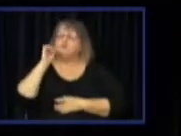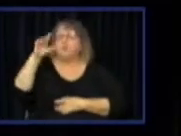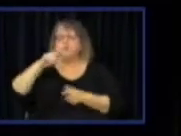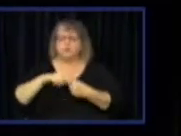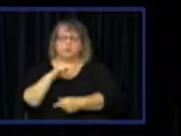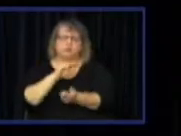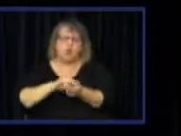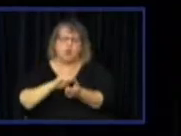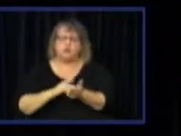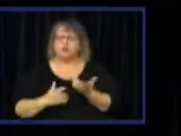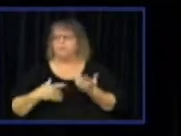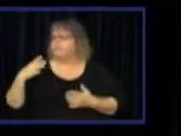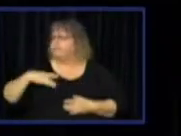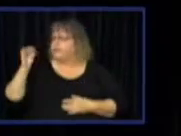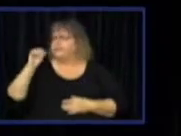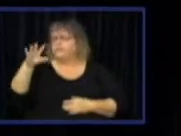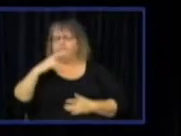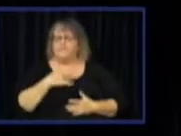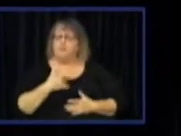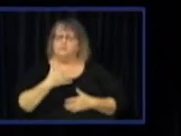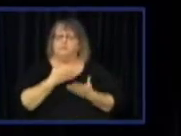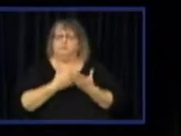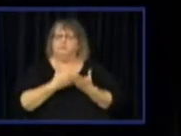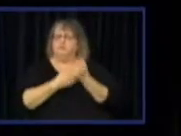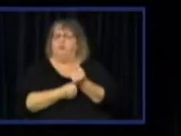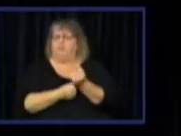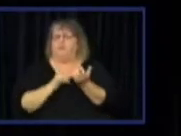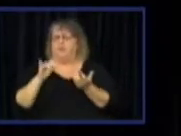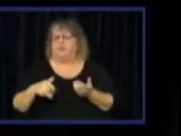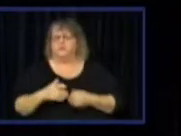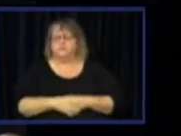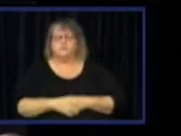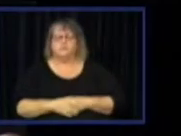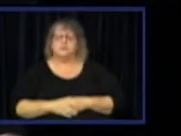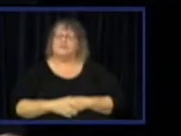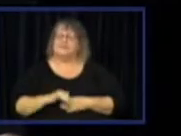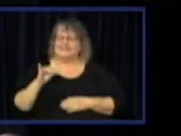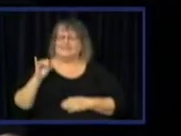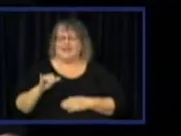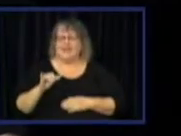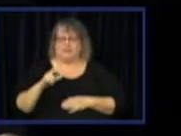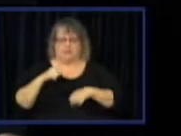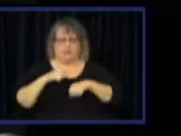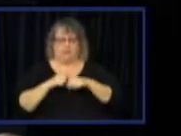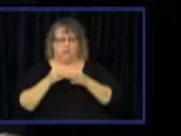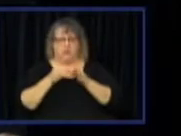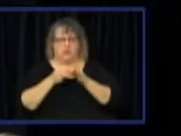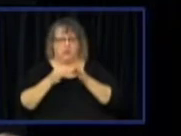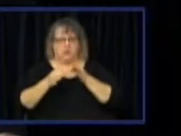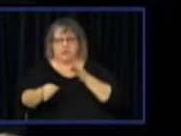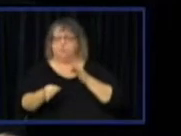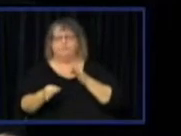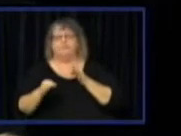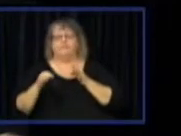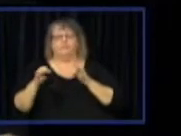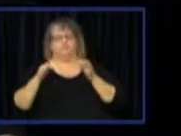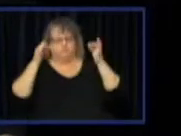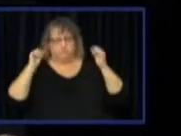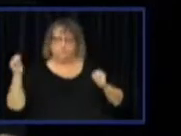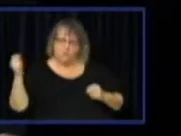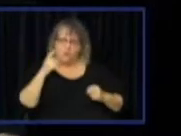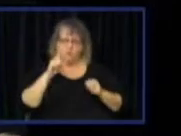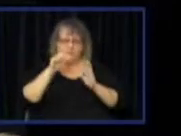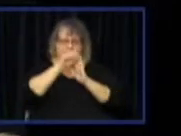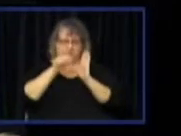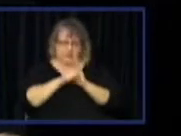a different hospital where I'm more confident that I'll be treated appropriately. And so that's really why we got together as a whole state. All of